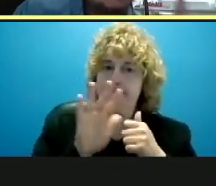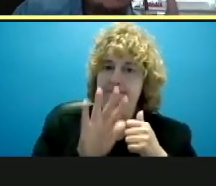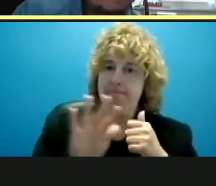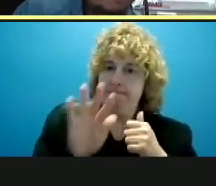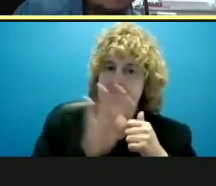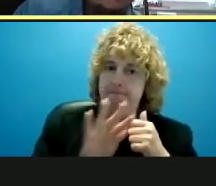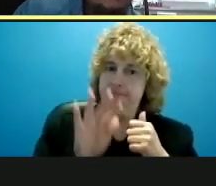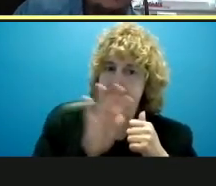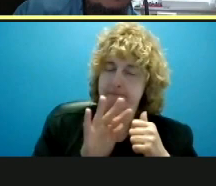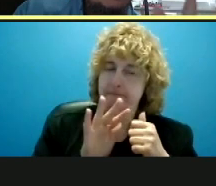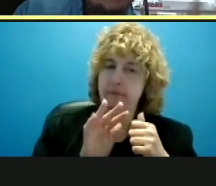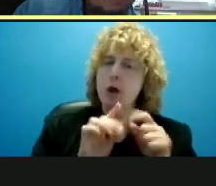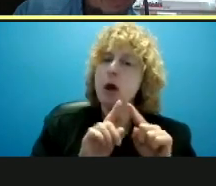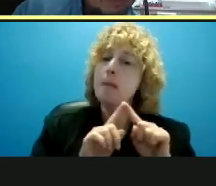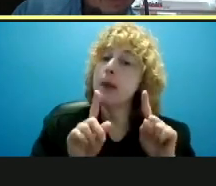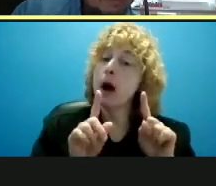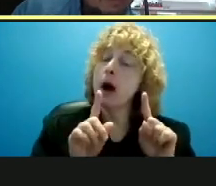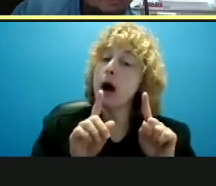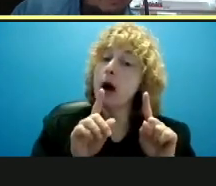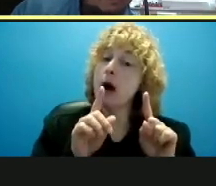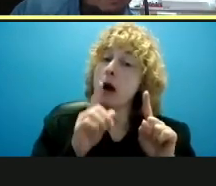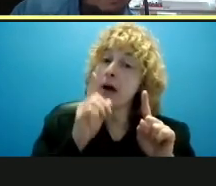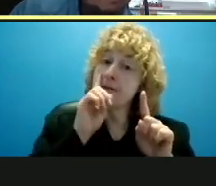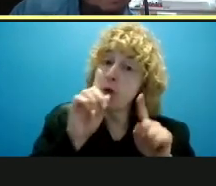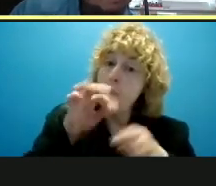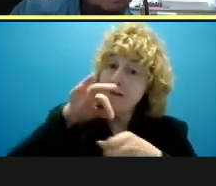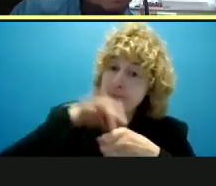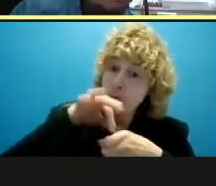These are the districts, the way they are today in Detroit.